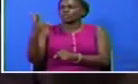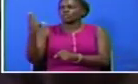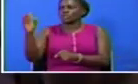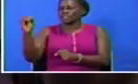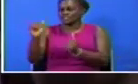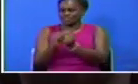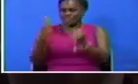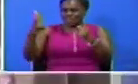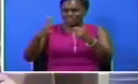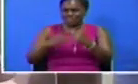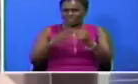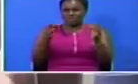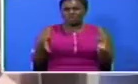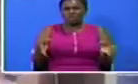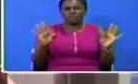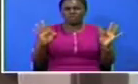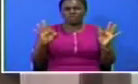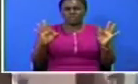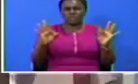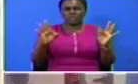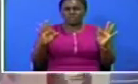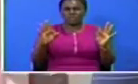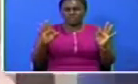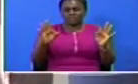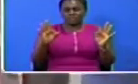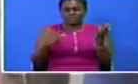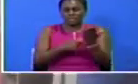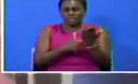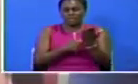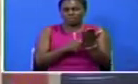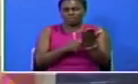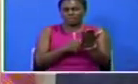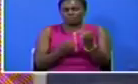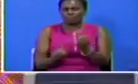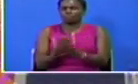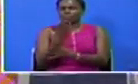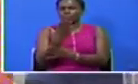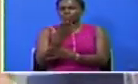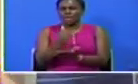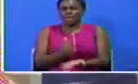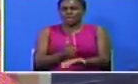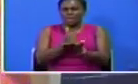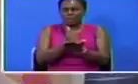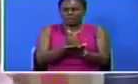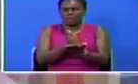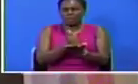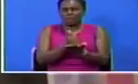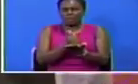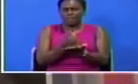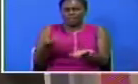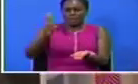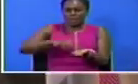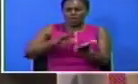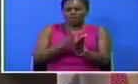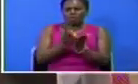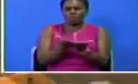2019 and formerly known as the Haas Towers, the mixed-use development is set to catapult Nairobi into the record books